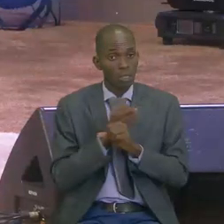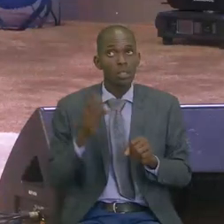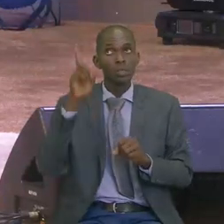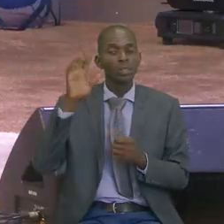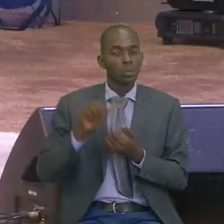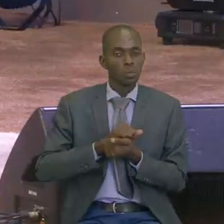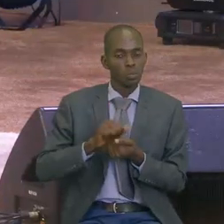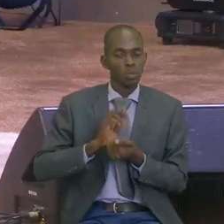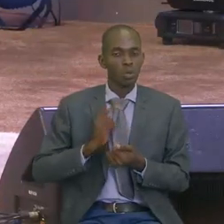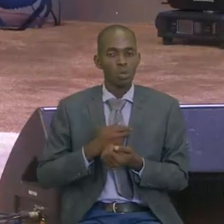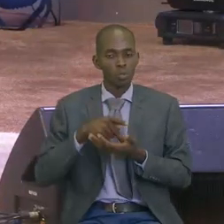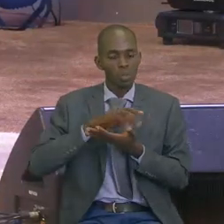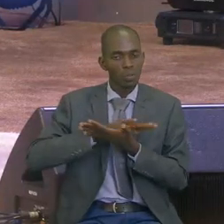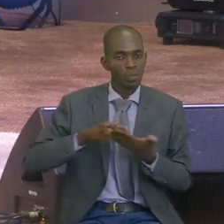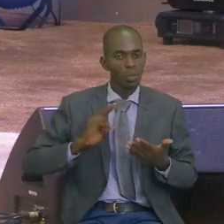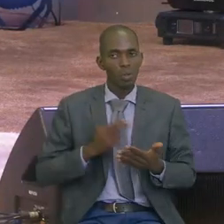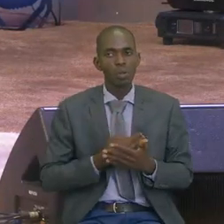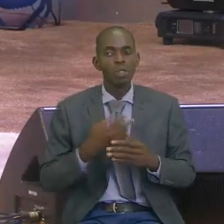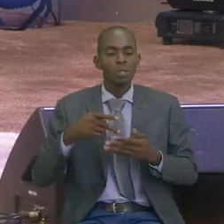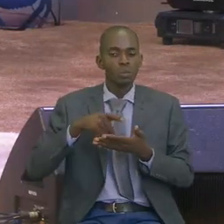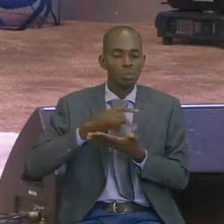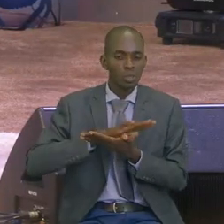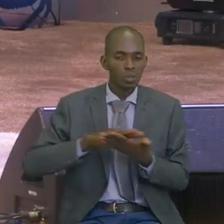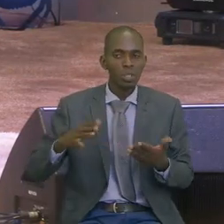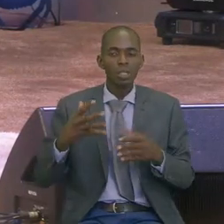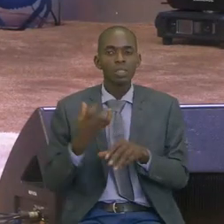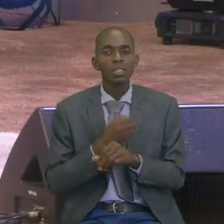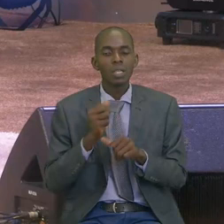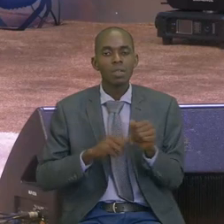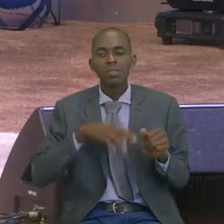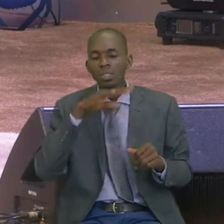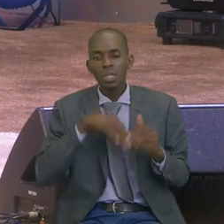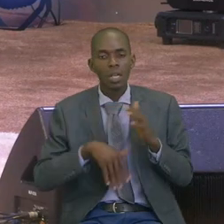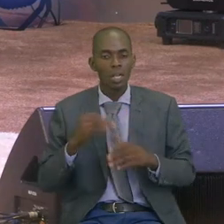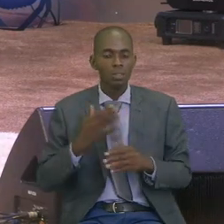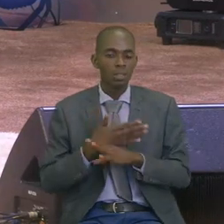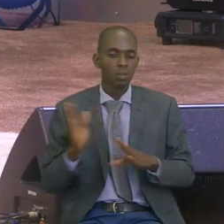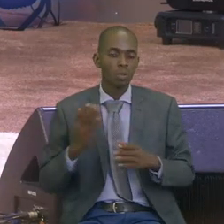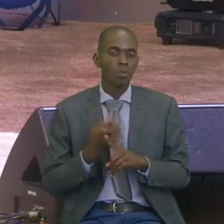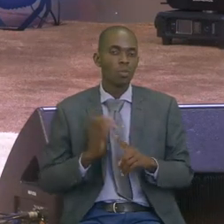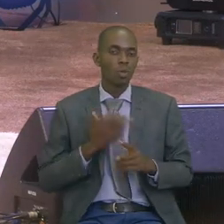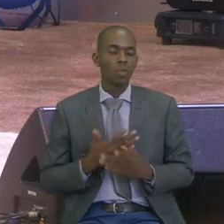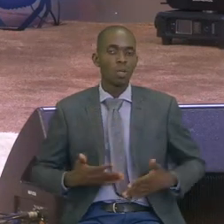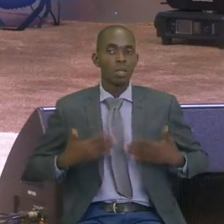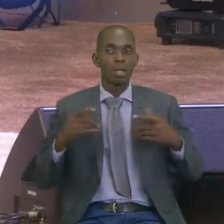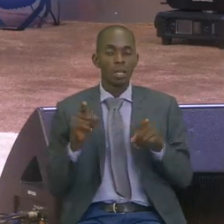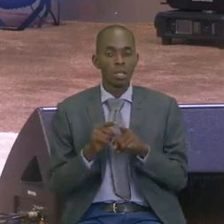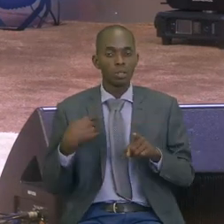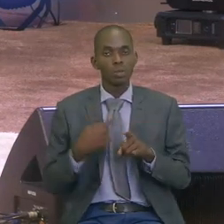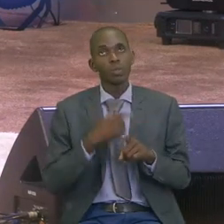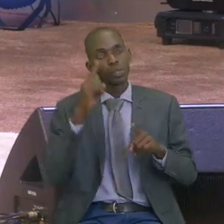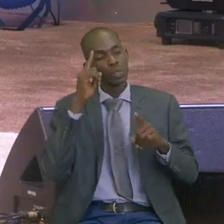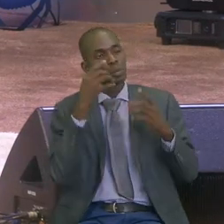he purifies us, he takes impurity and imperfection away from our lives. And as we trust him,